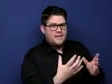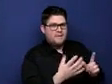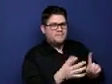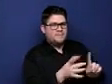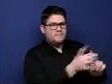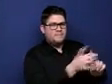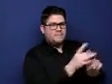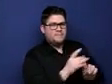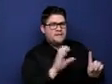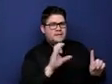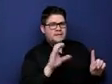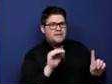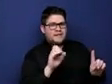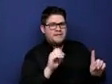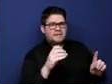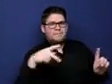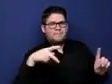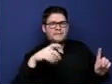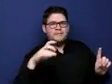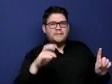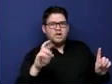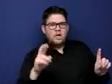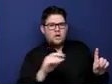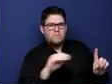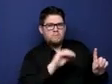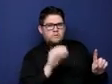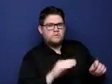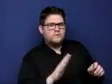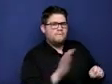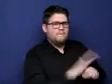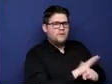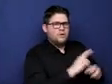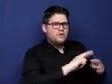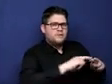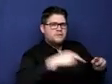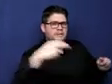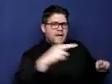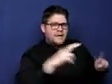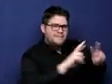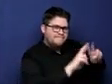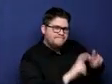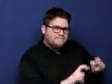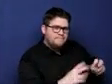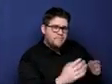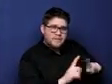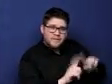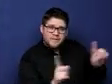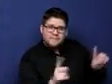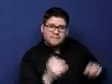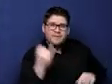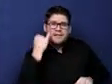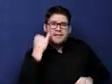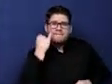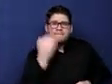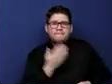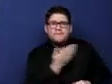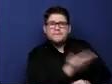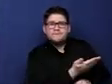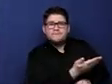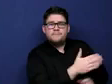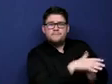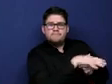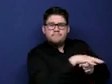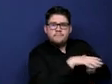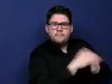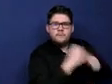are then put through whole genome sequencing. Is it different based on areas such as Whistler, where you know that there's been a presence of a